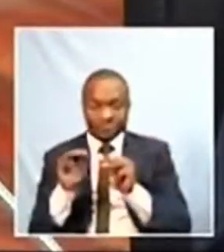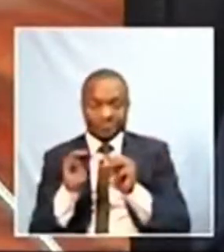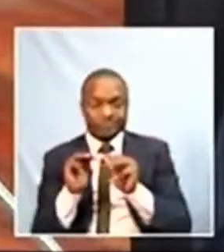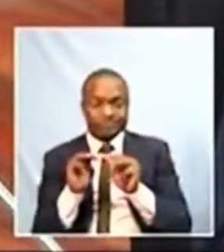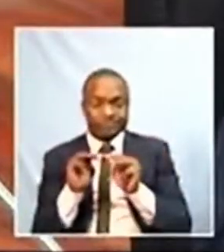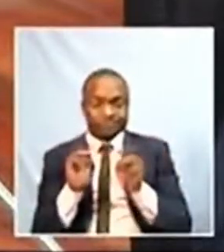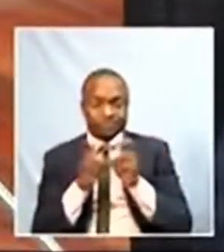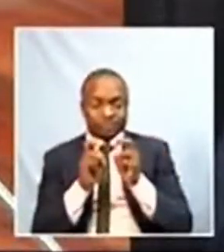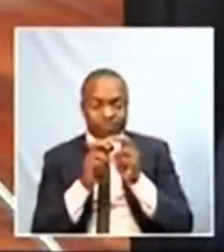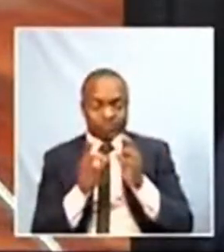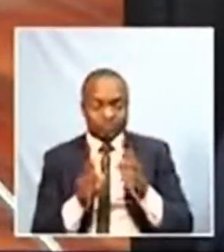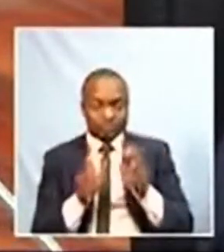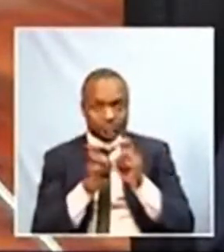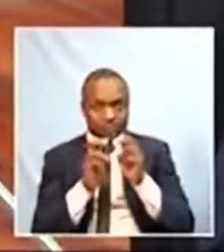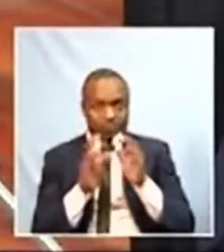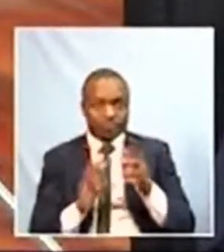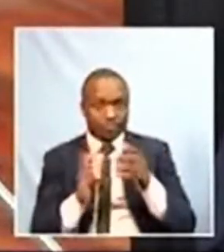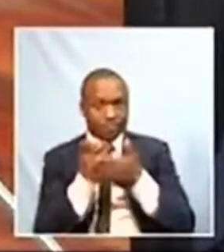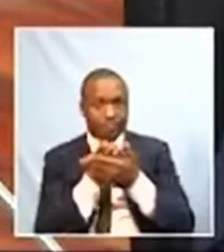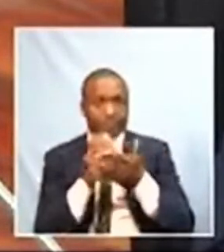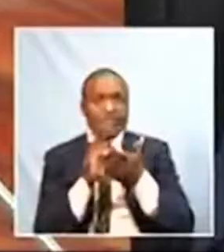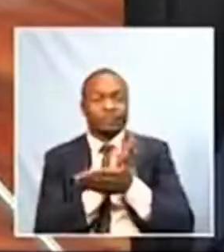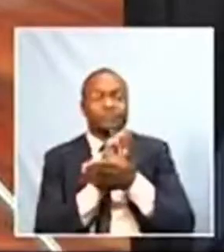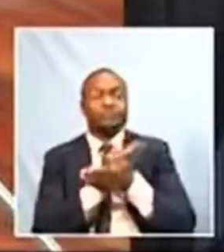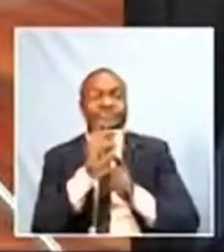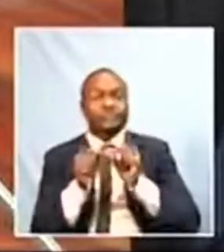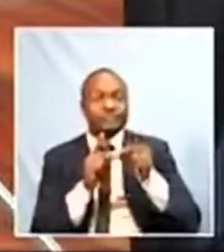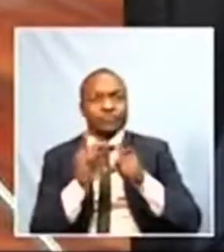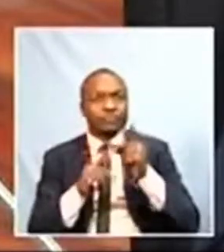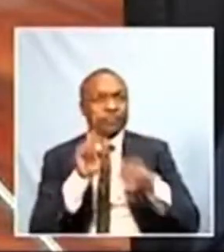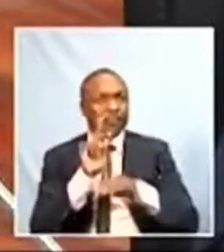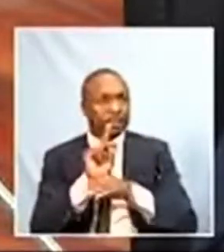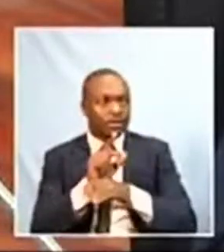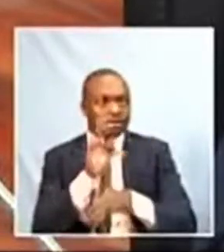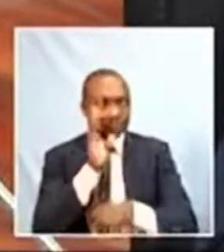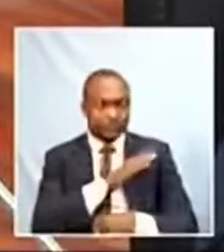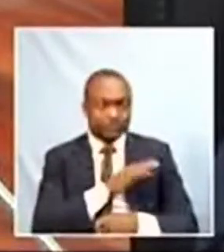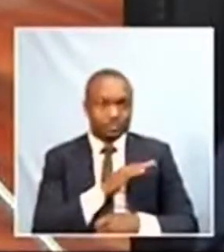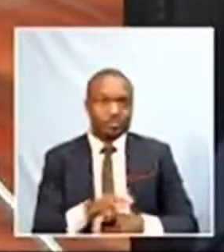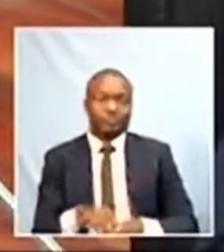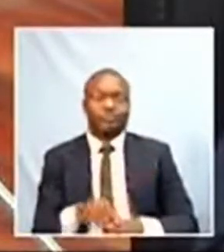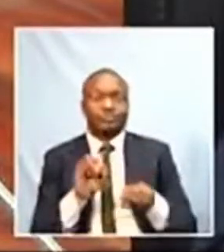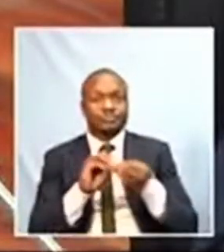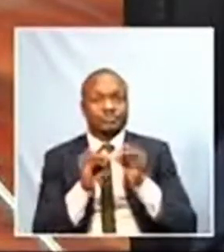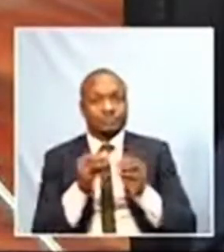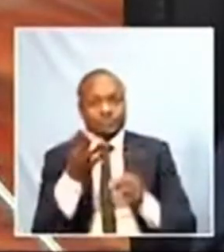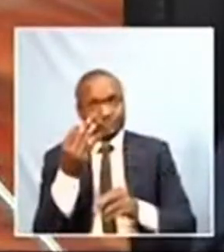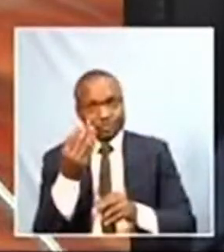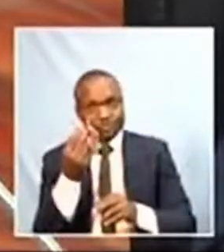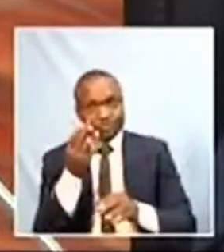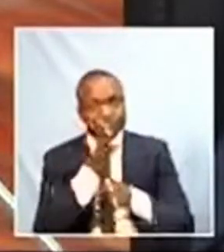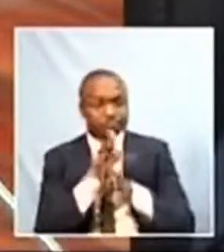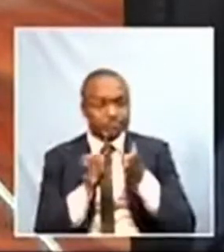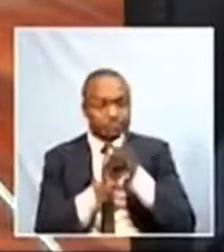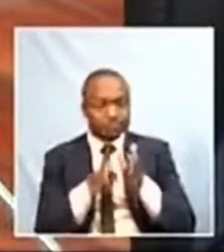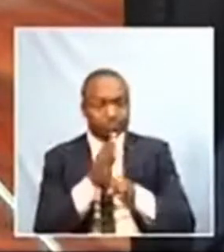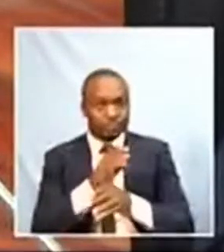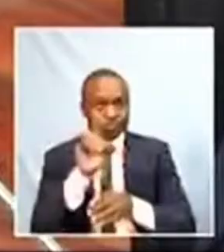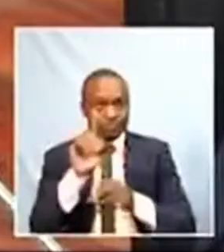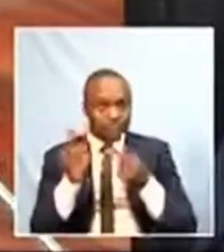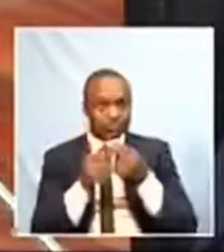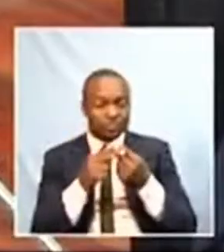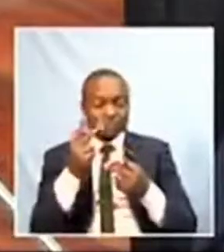and the contractor was engaged to speed up the process, and the project is complete. Serial number 14, construction of